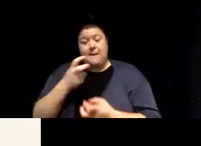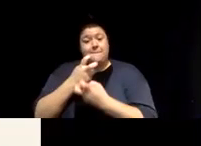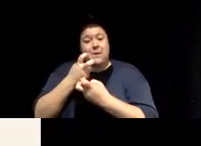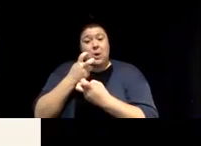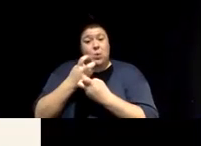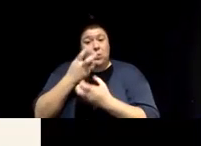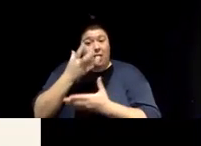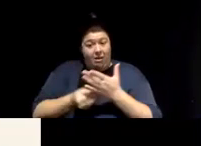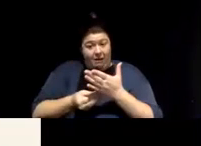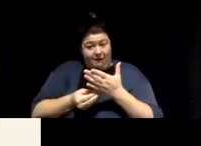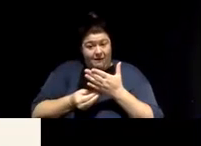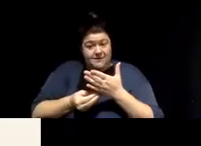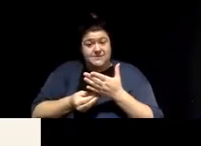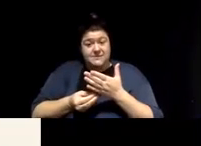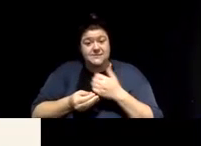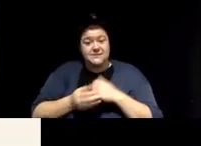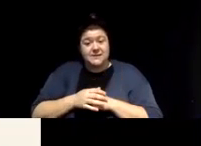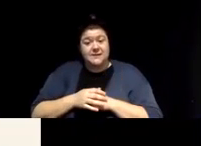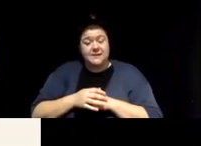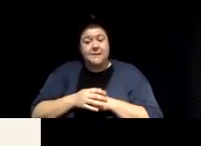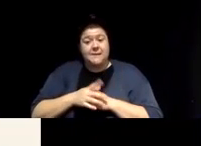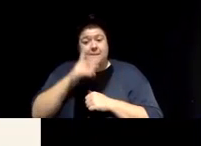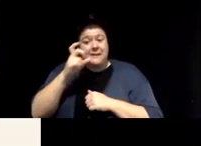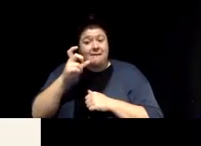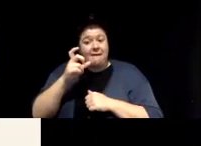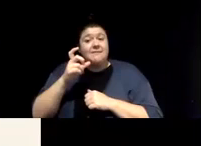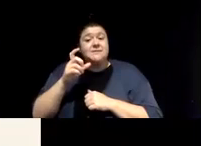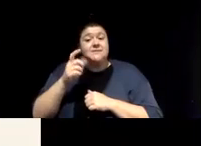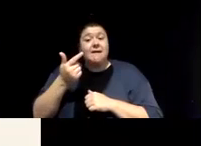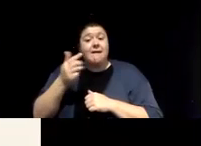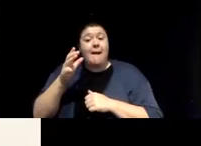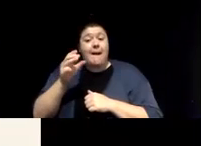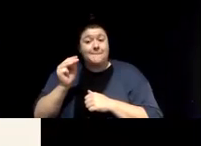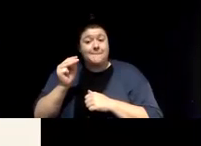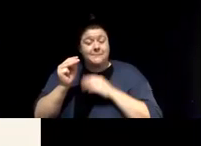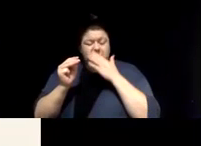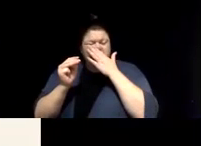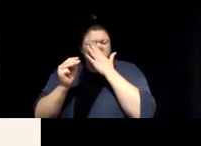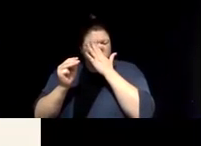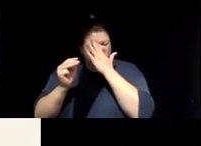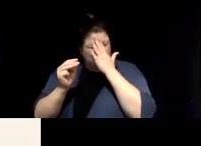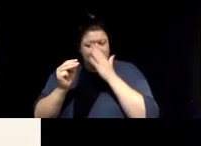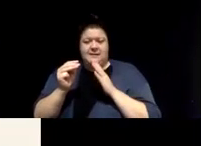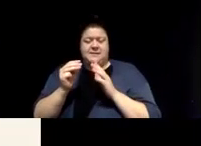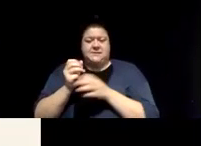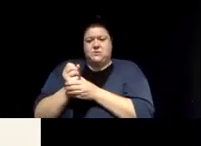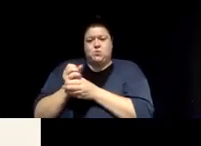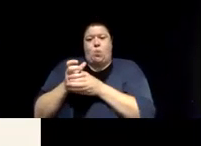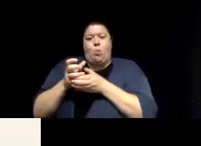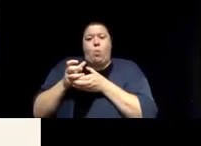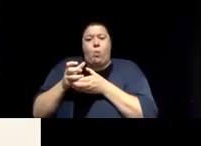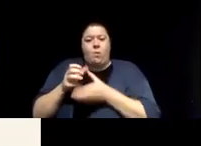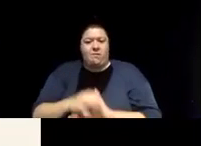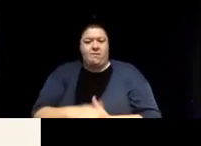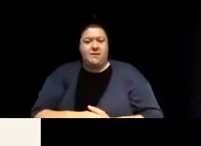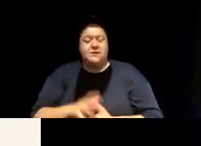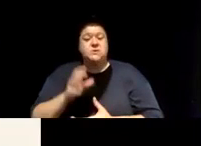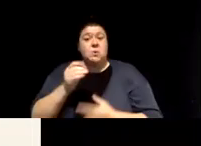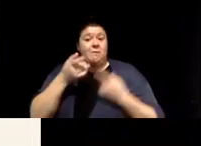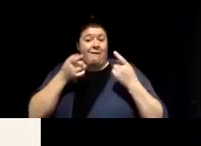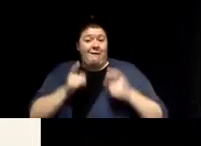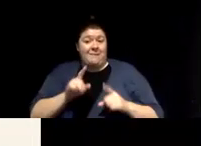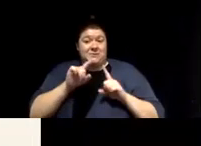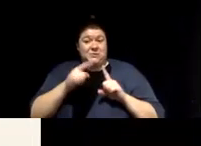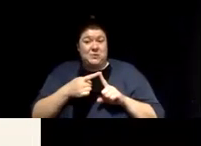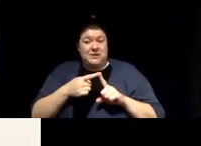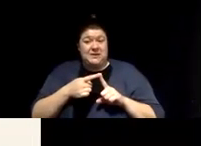there's bone loss there because the gum tissue is all inflamed. So this is what happens when you